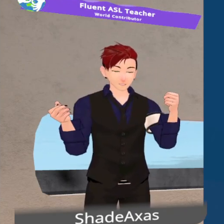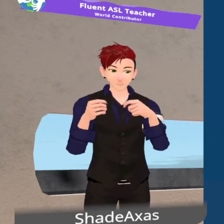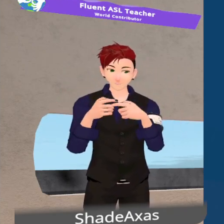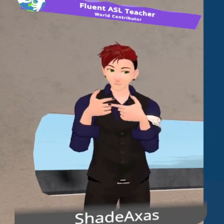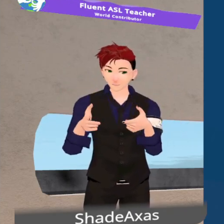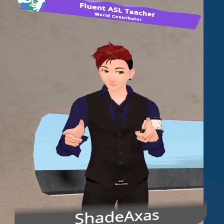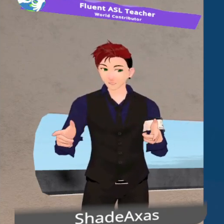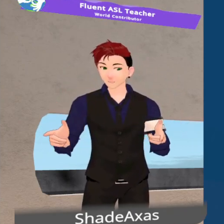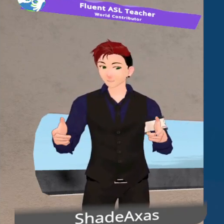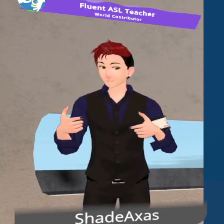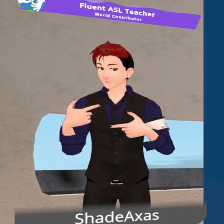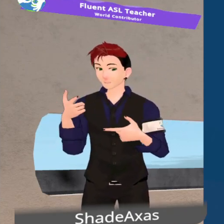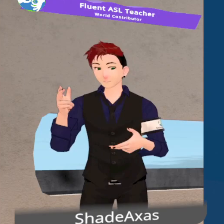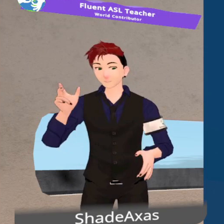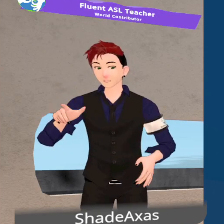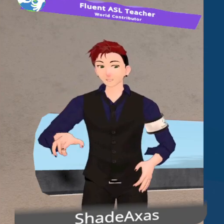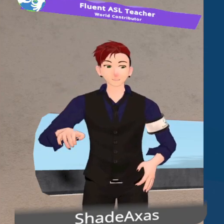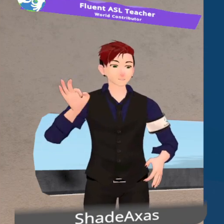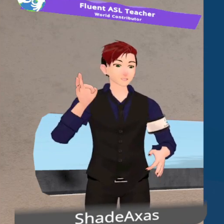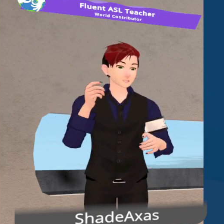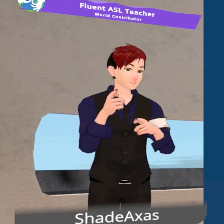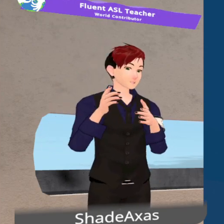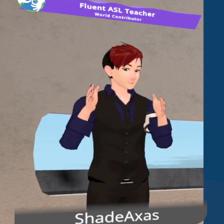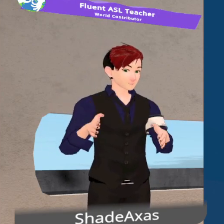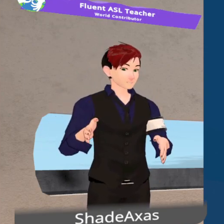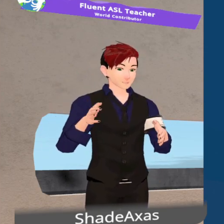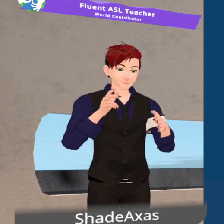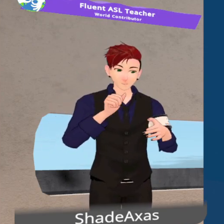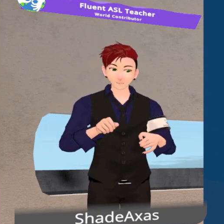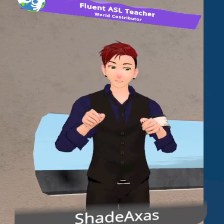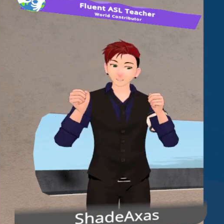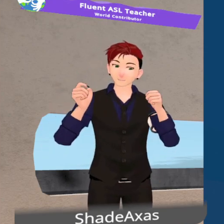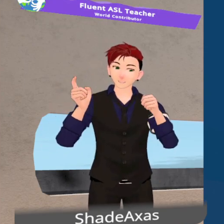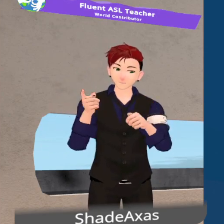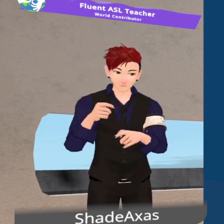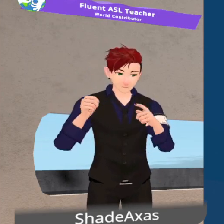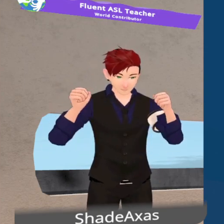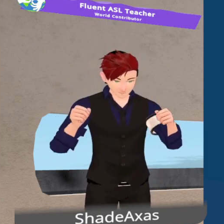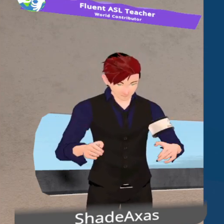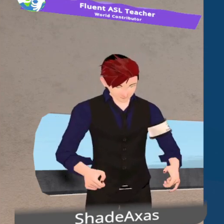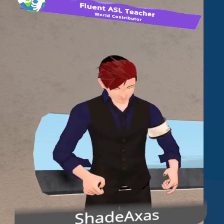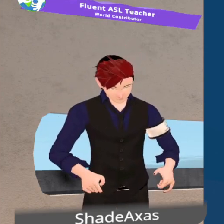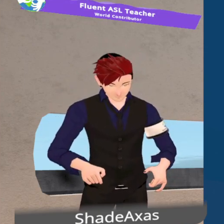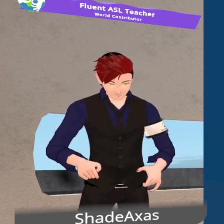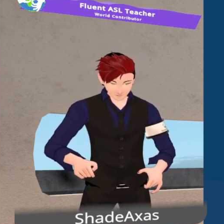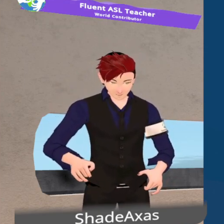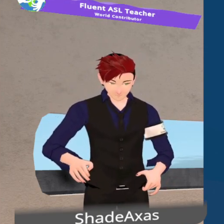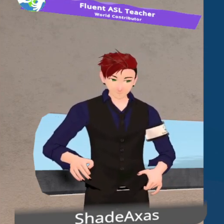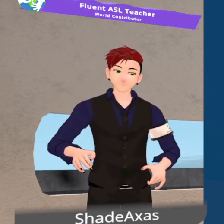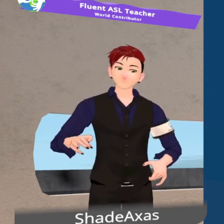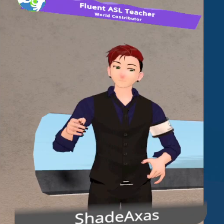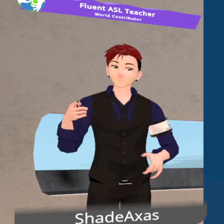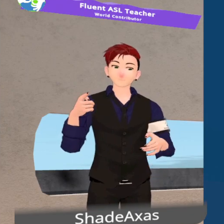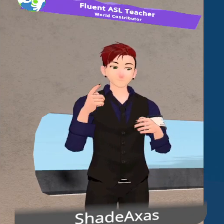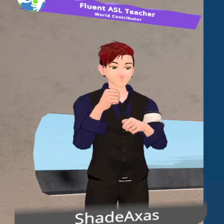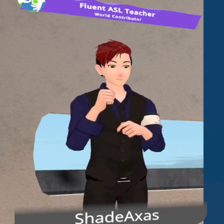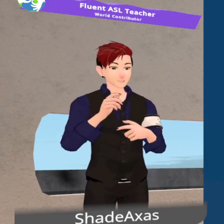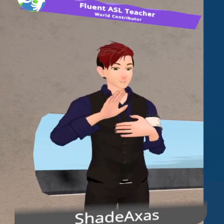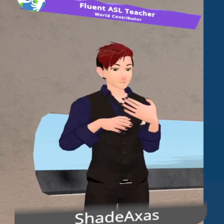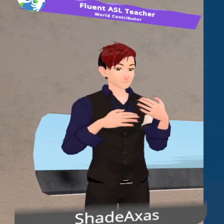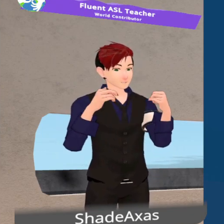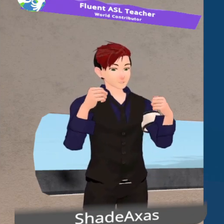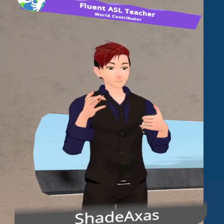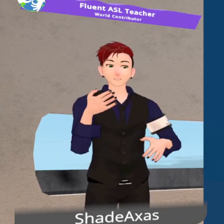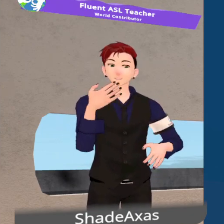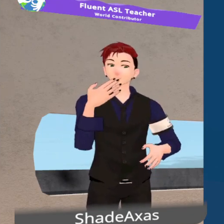we're looking for more languages. We have to find the right person who can correctly teach it. We